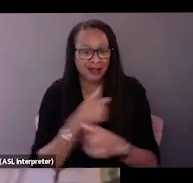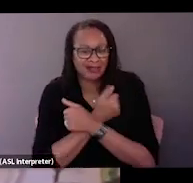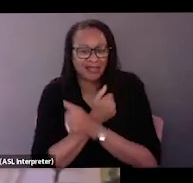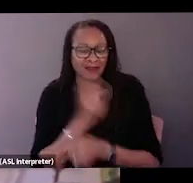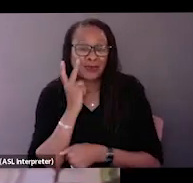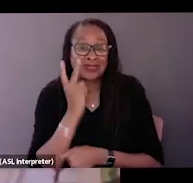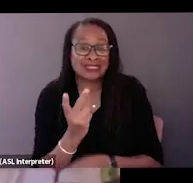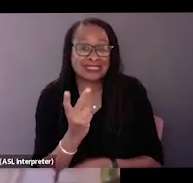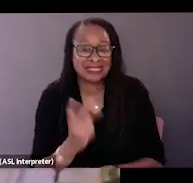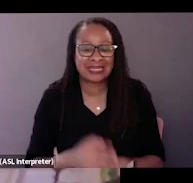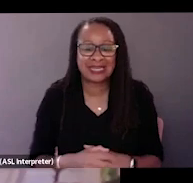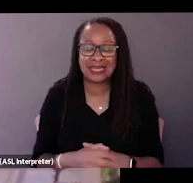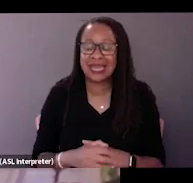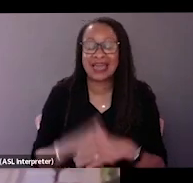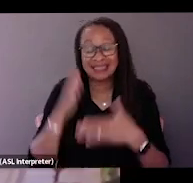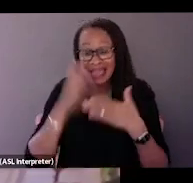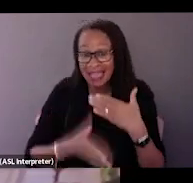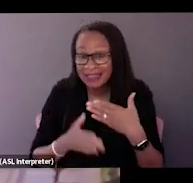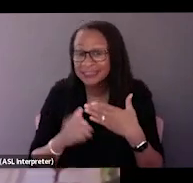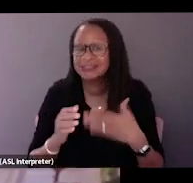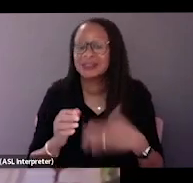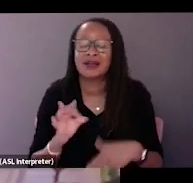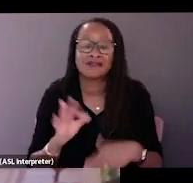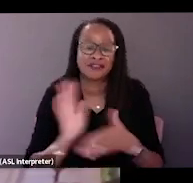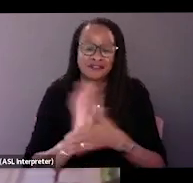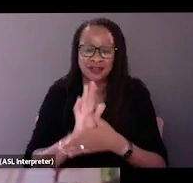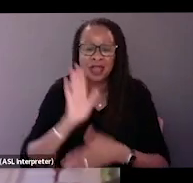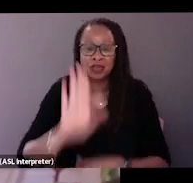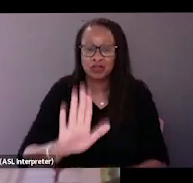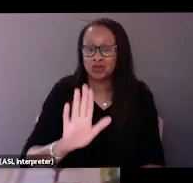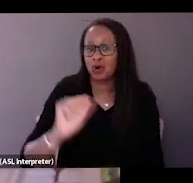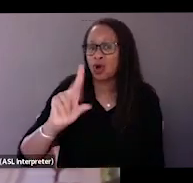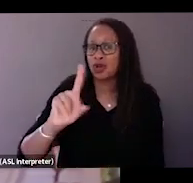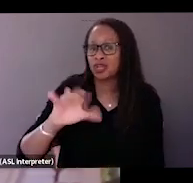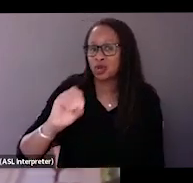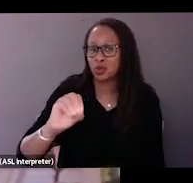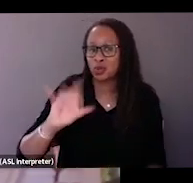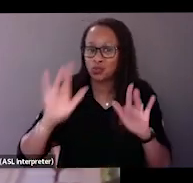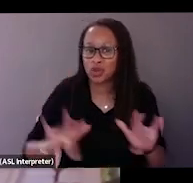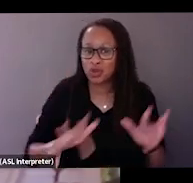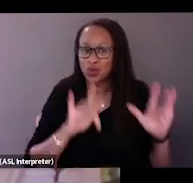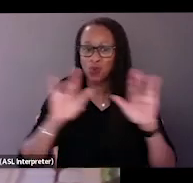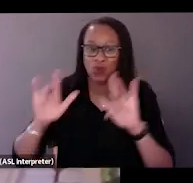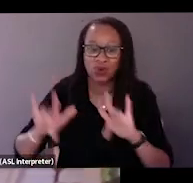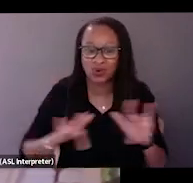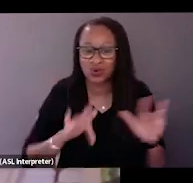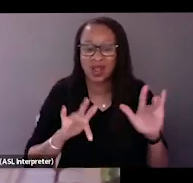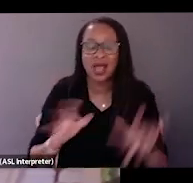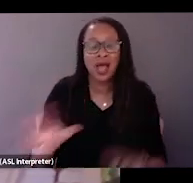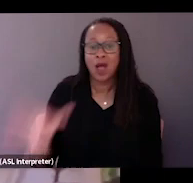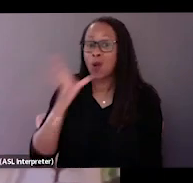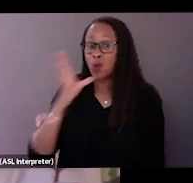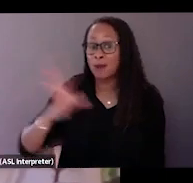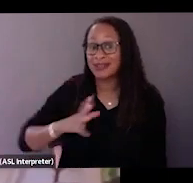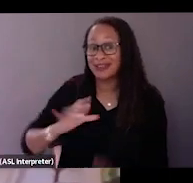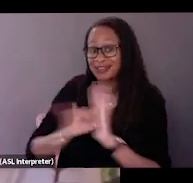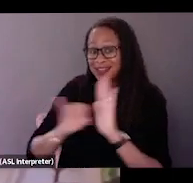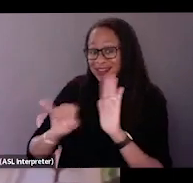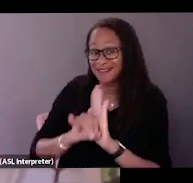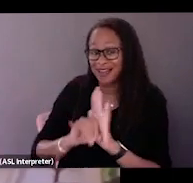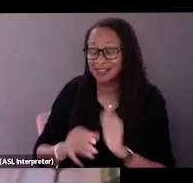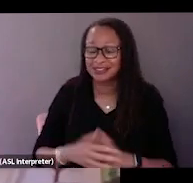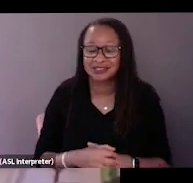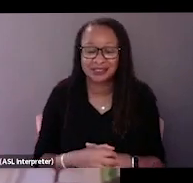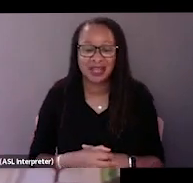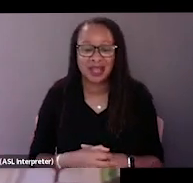we get to see at the very end of the film your audio recorder, who is woman identified, a woman.